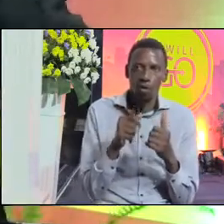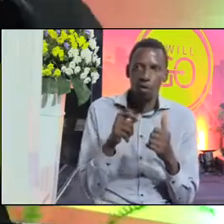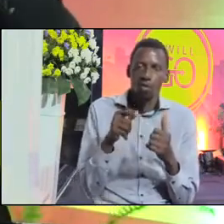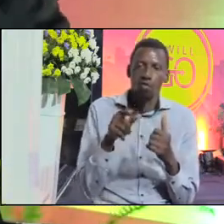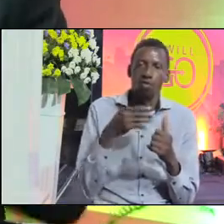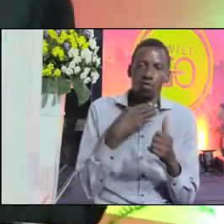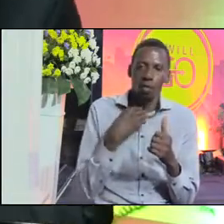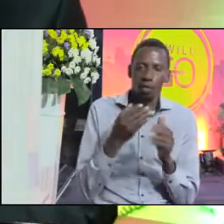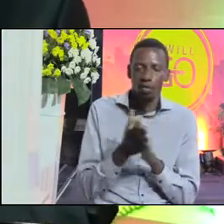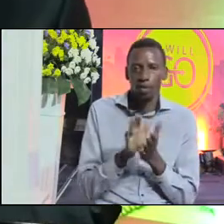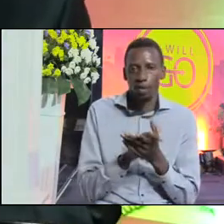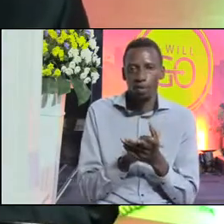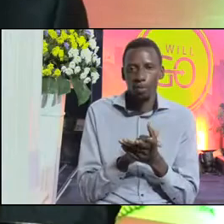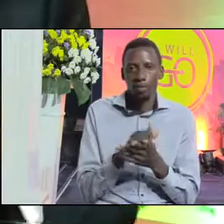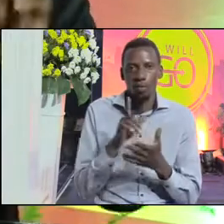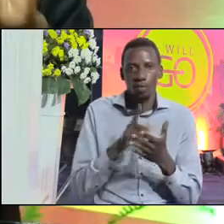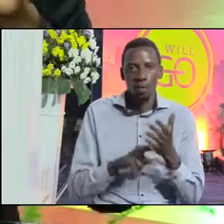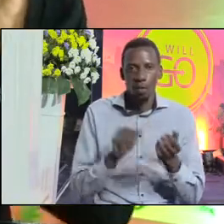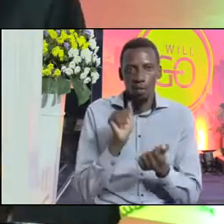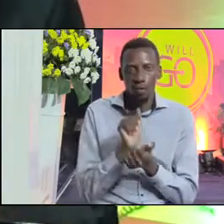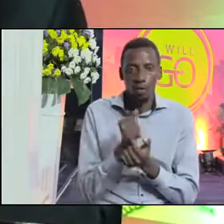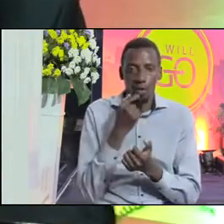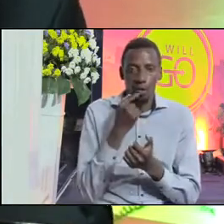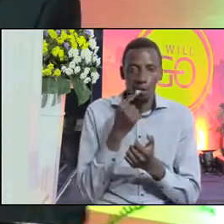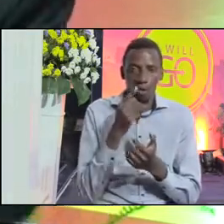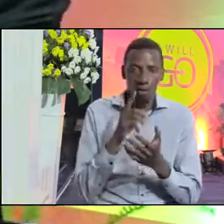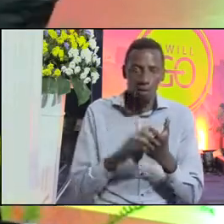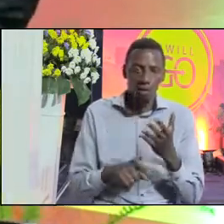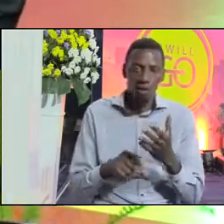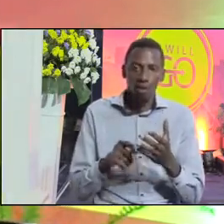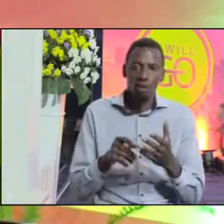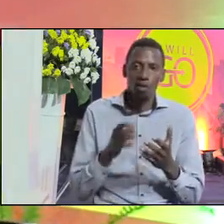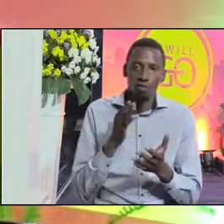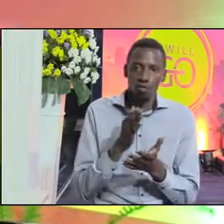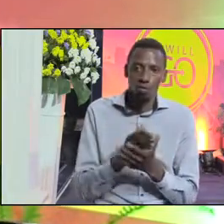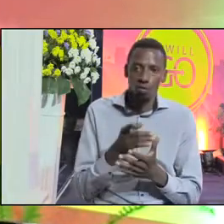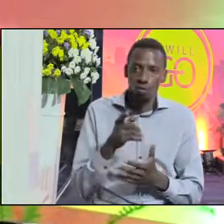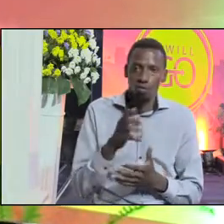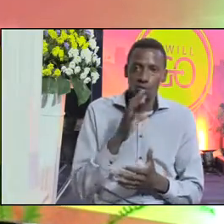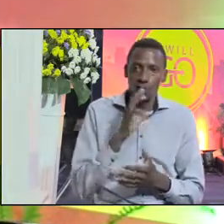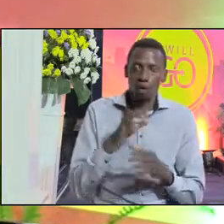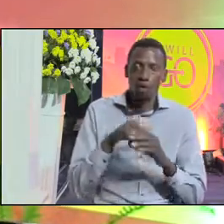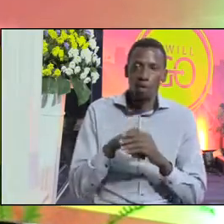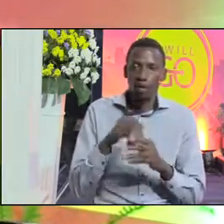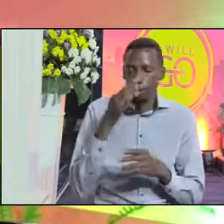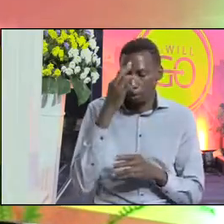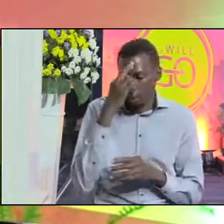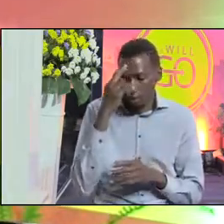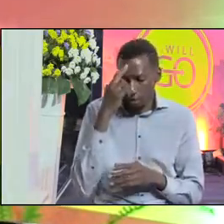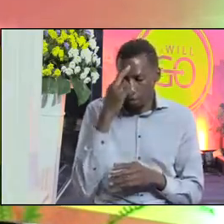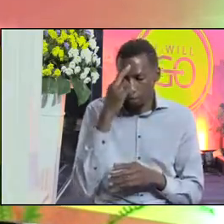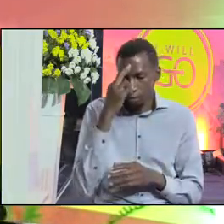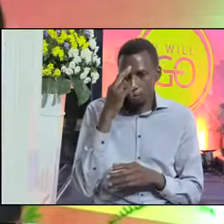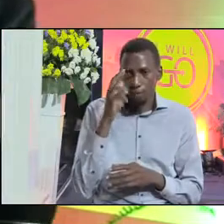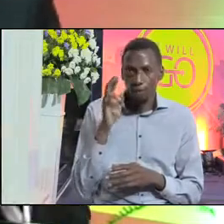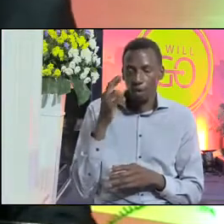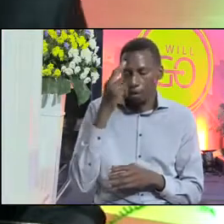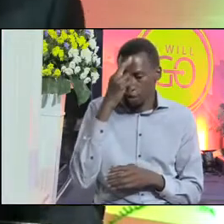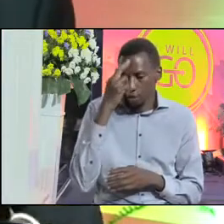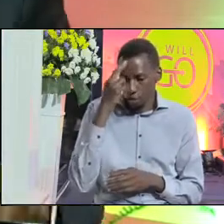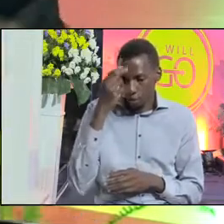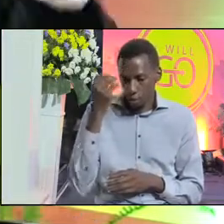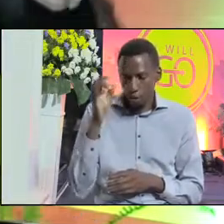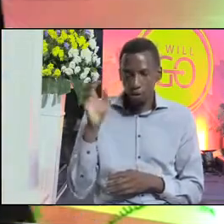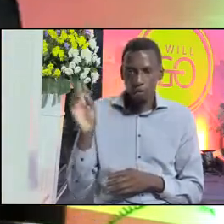called. And what Paul is saying here, that even though you are in Rome, the Nairobi, the Rome of